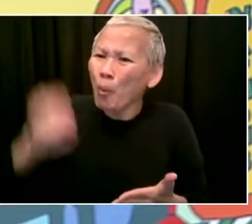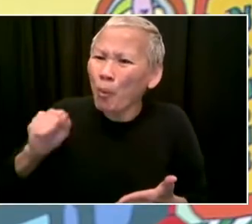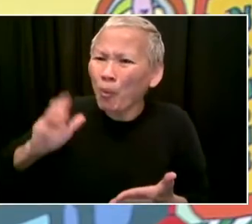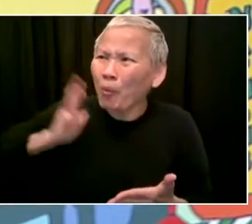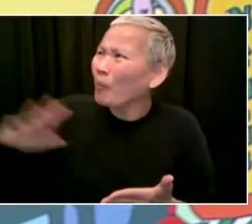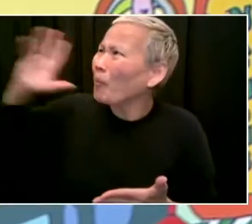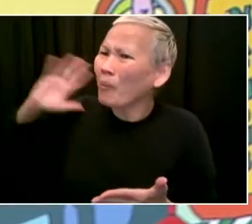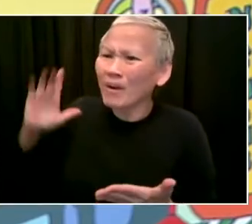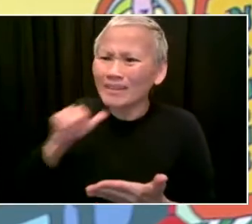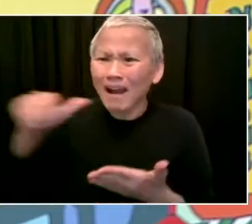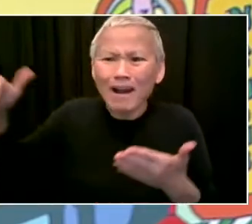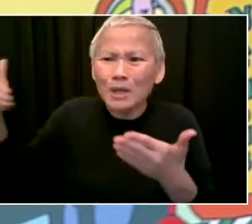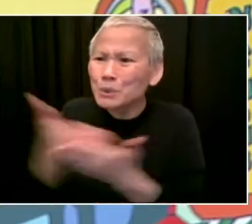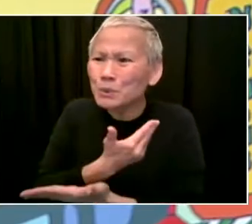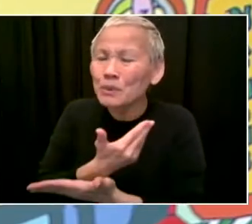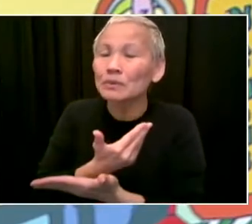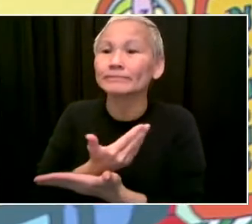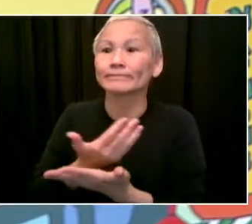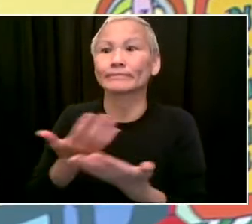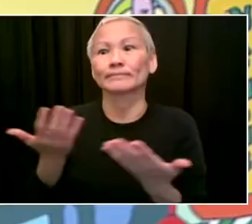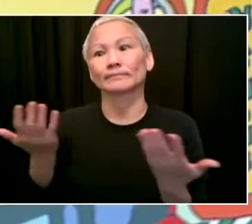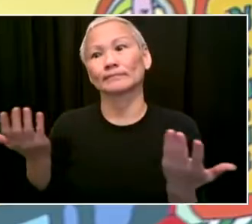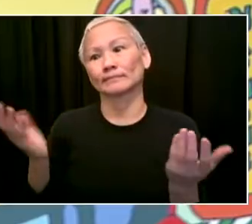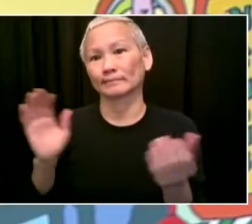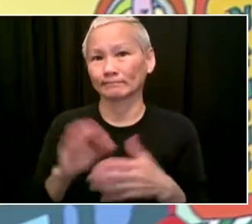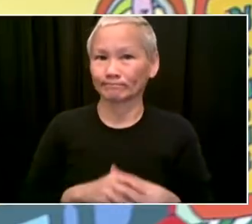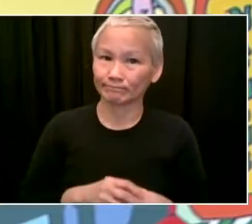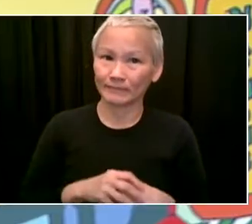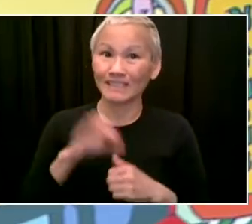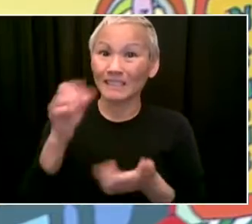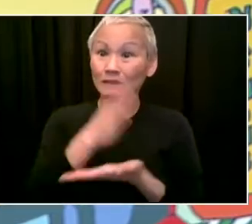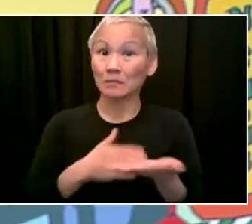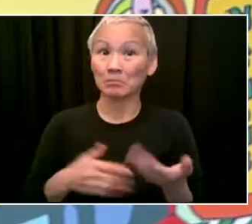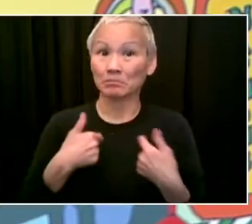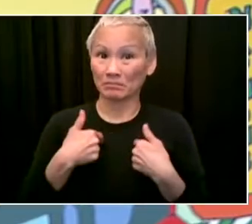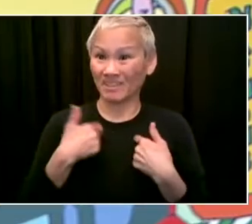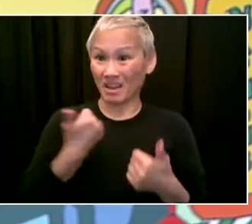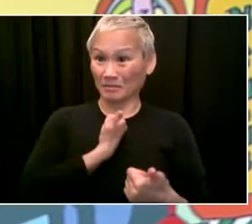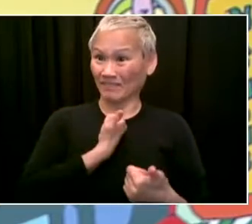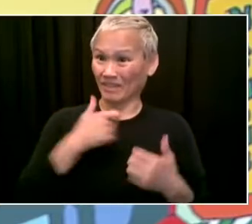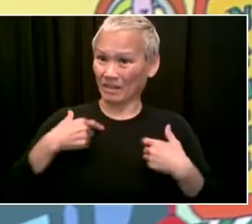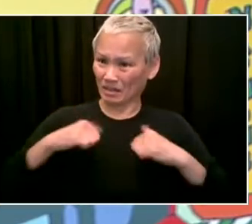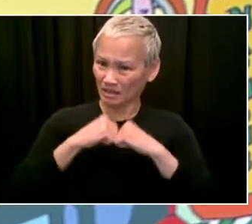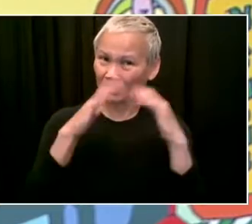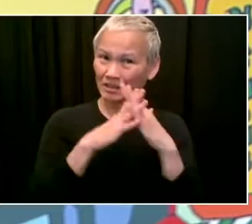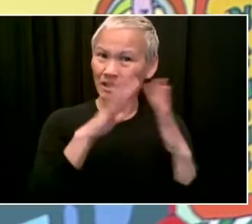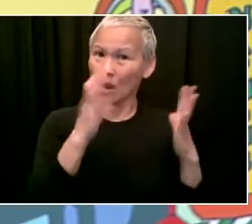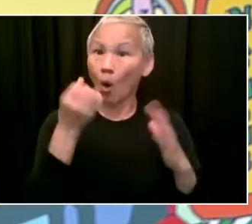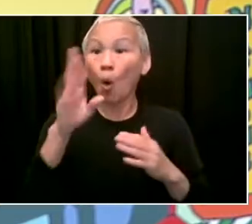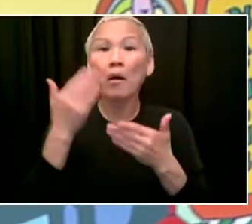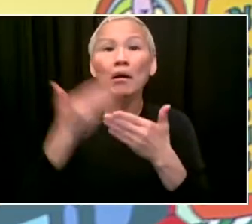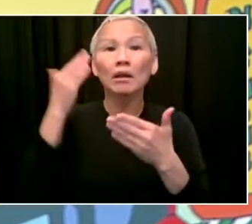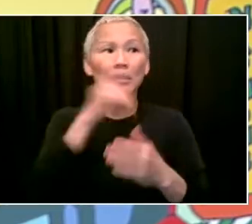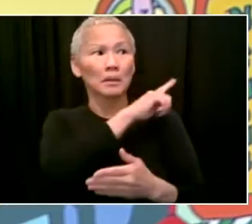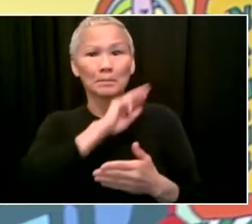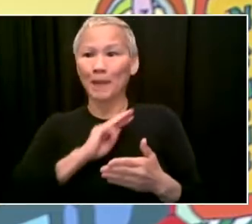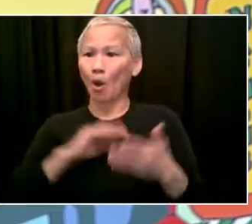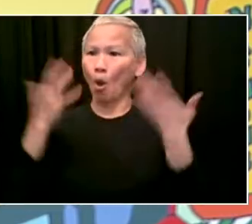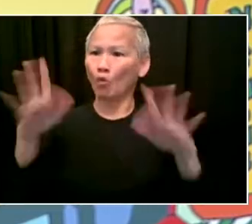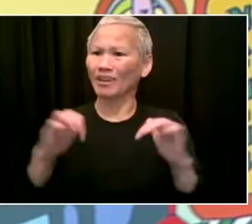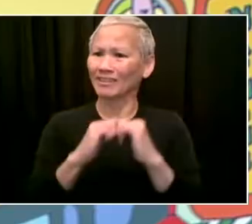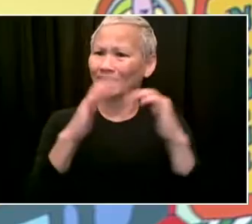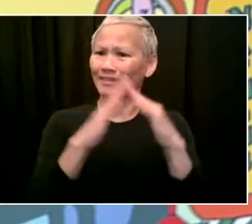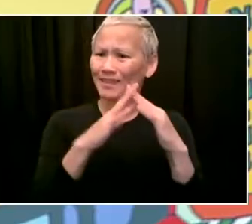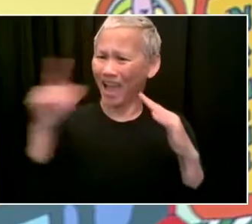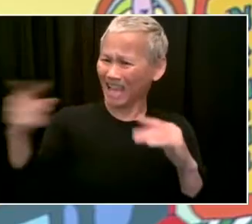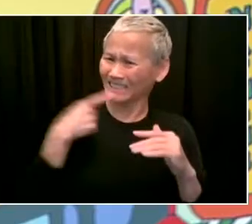administration. Some of them are happening even before my administration. Actually have the maturity to say, here are the specific things I'm going to do for New York City. When I